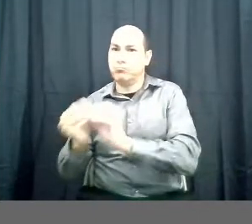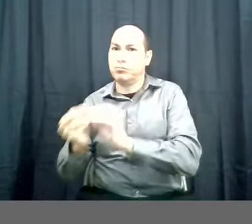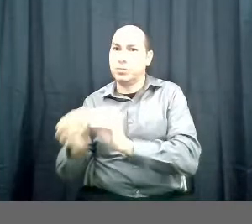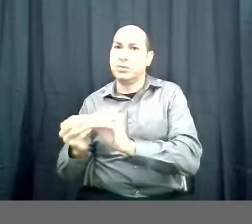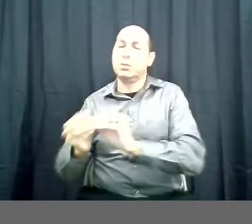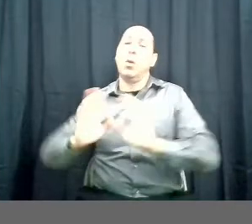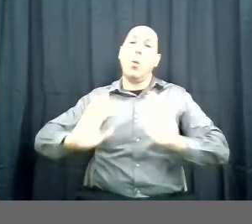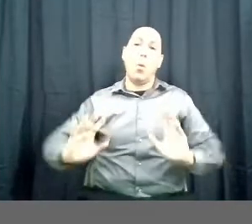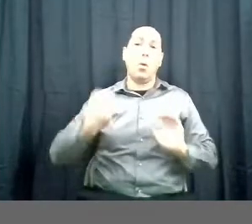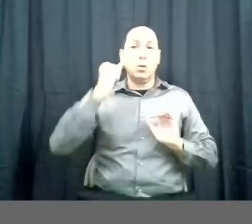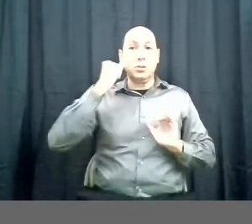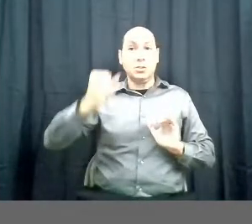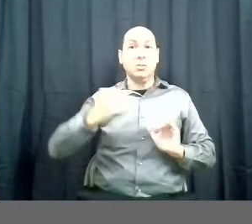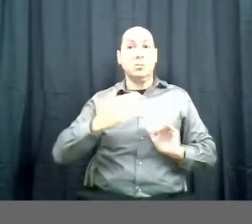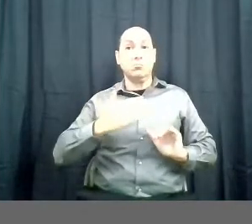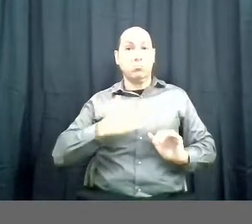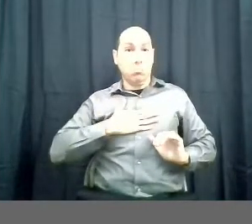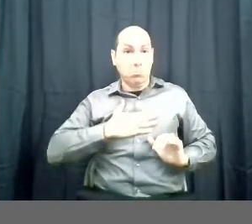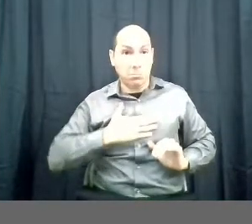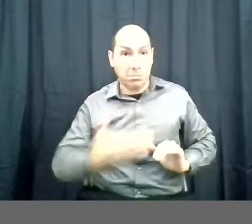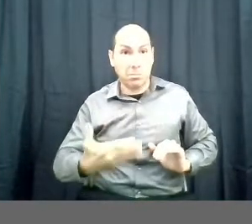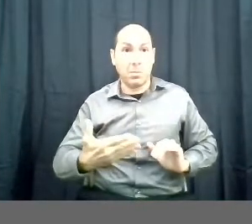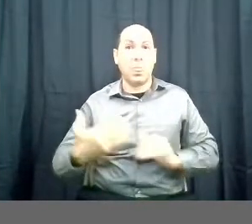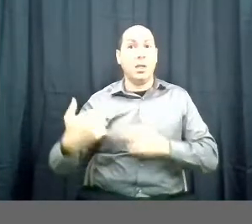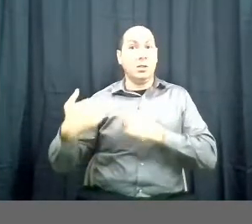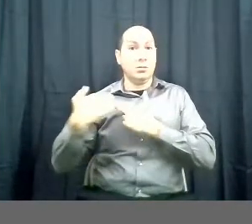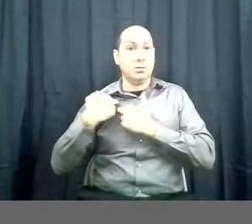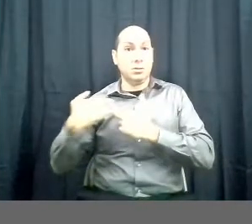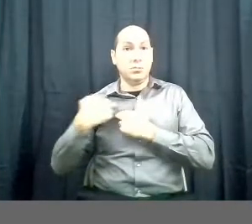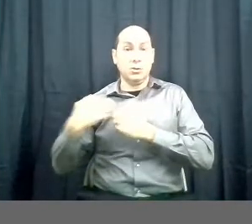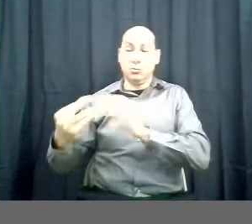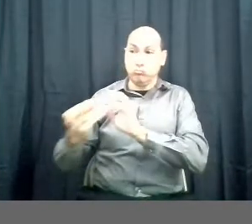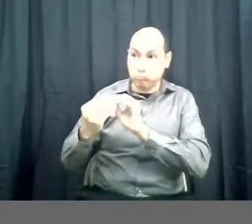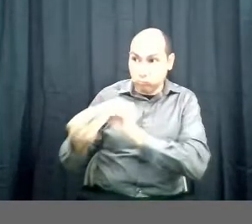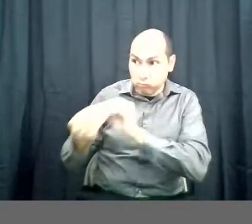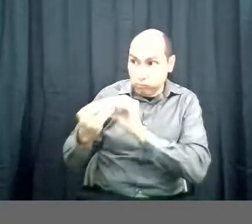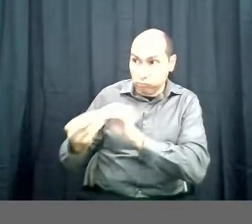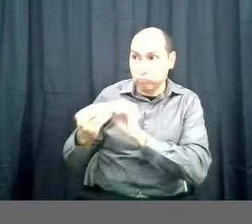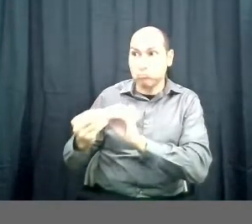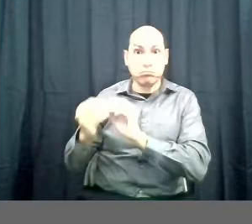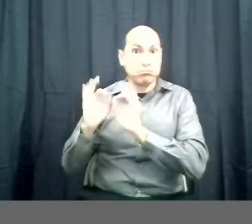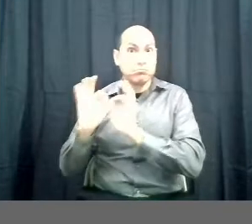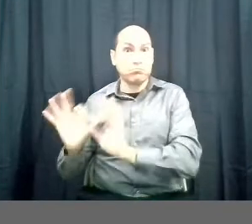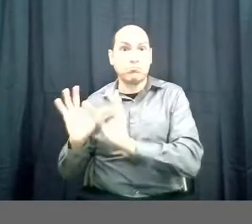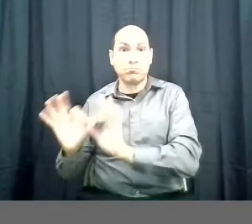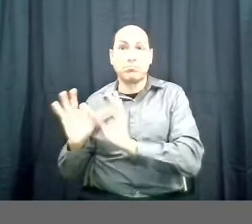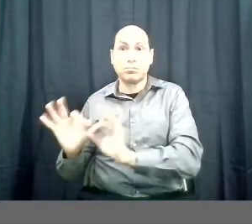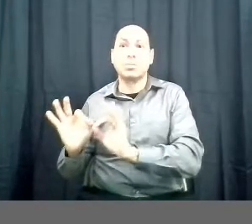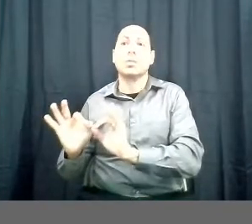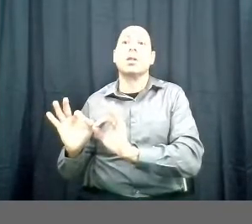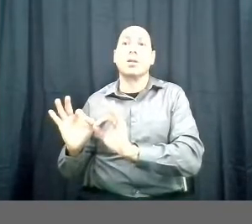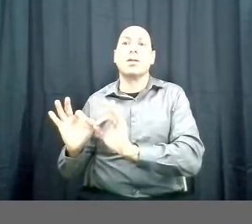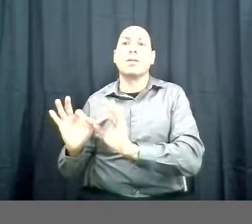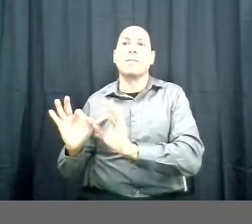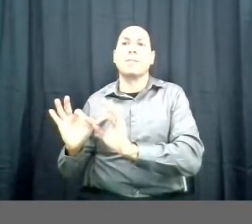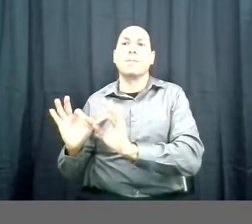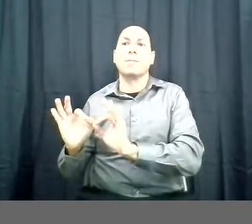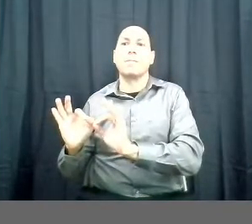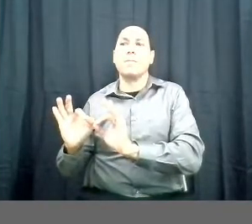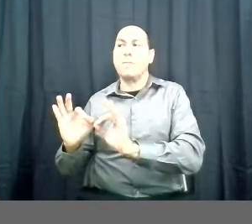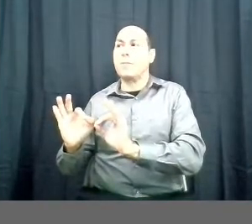faith and responsible negotiations take place, that those negotiations have, quote unquote,